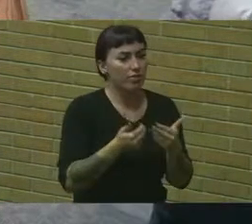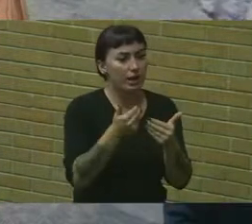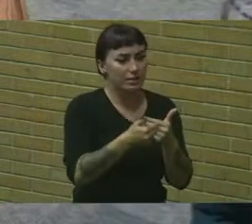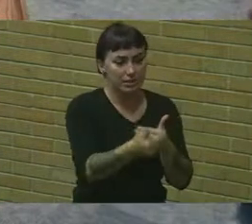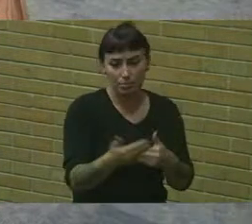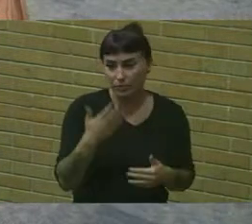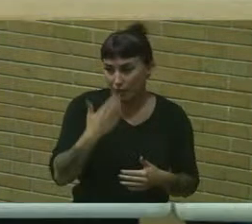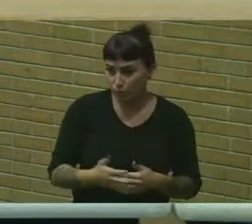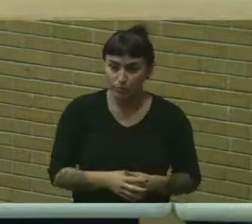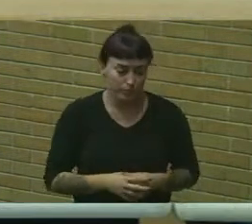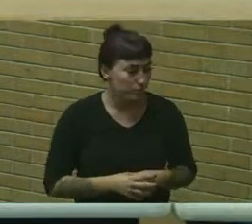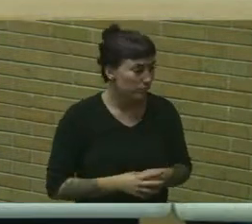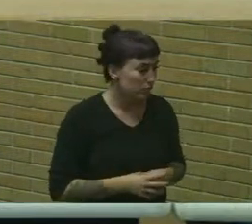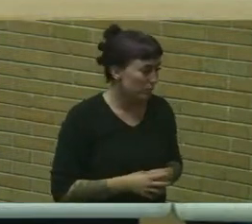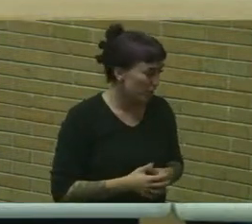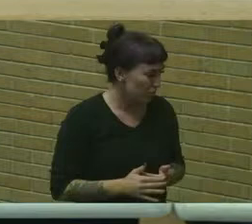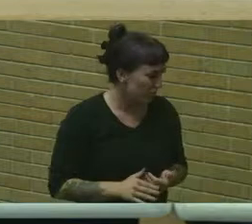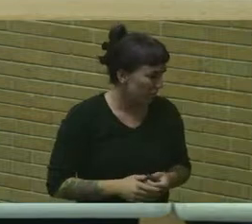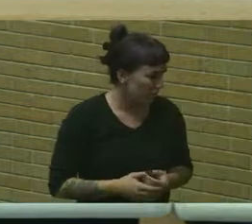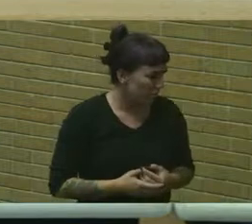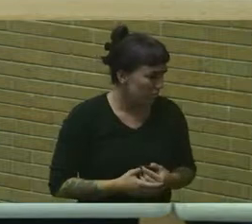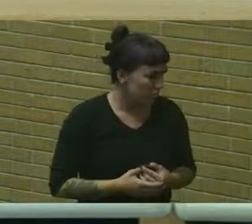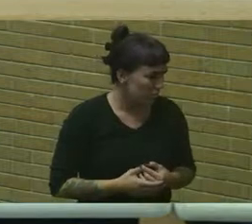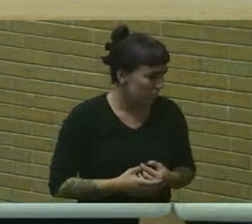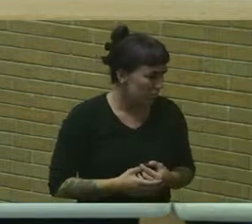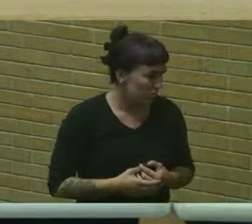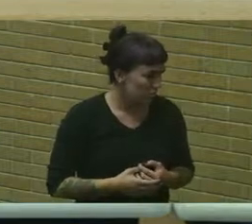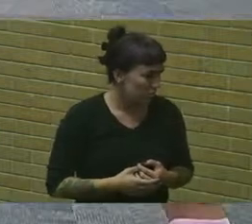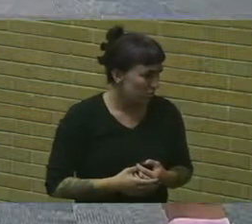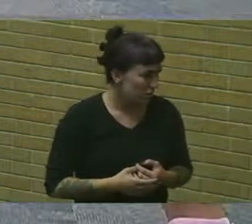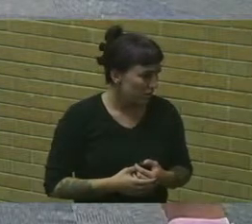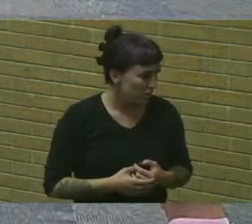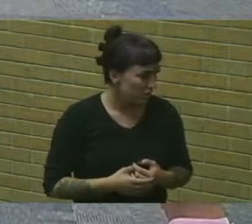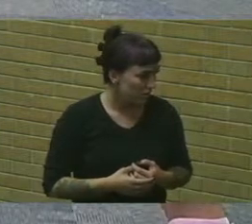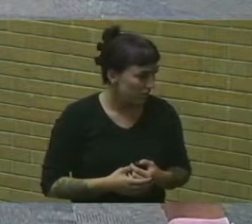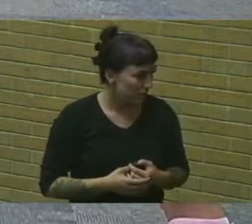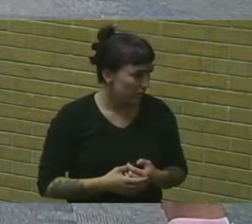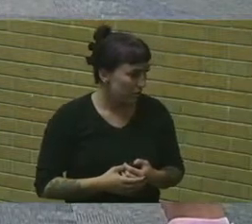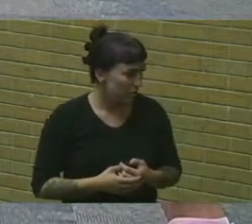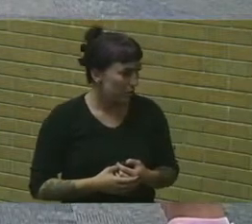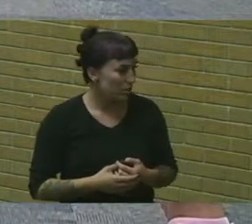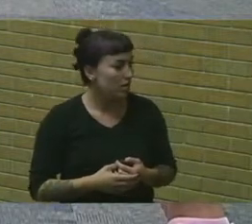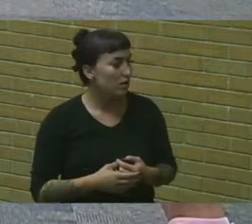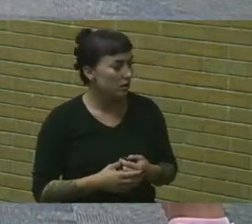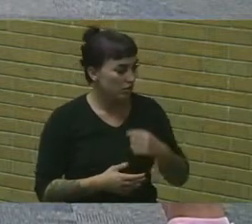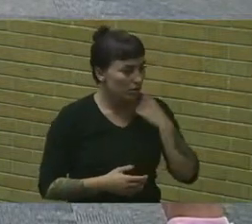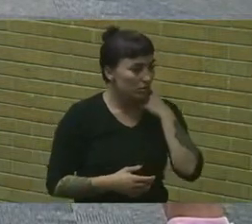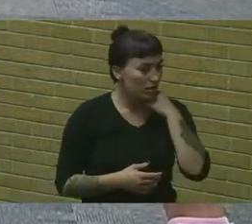Thank you. Mr. Rosen, followed by Josh Futterman.